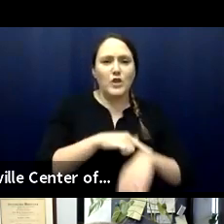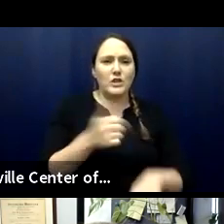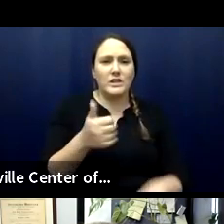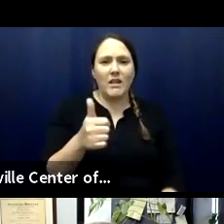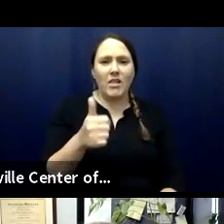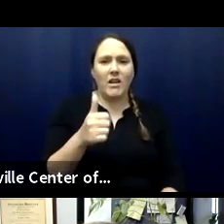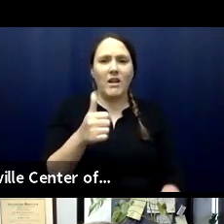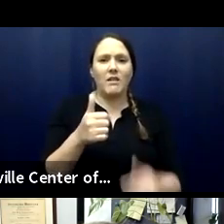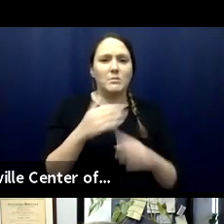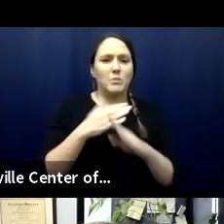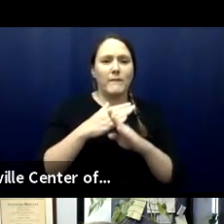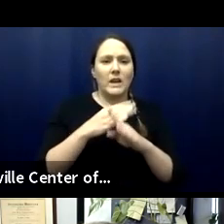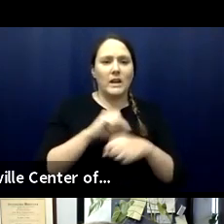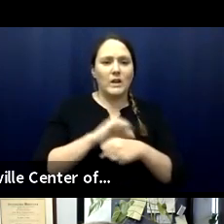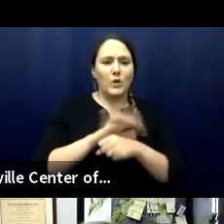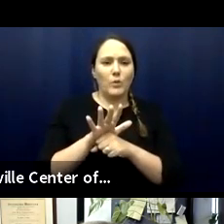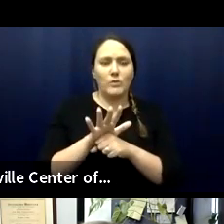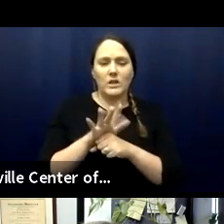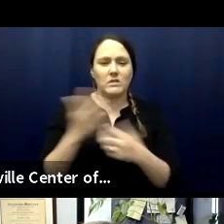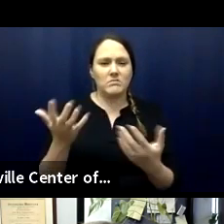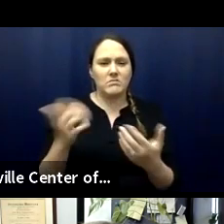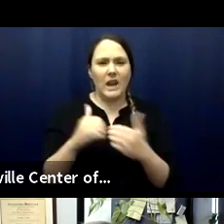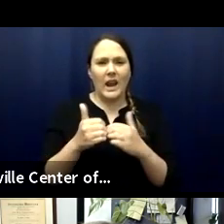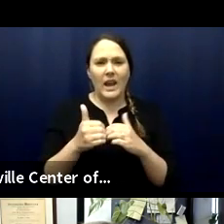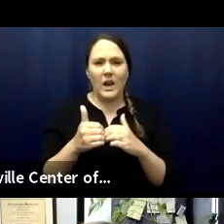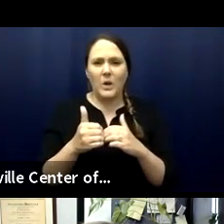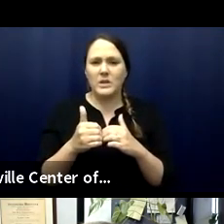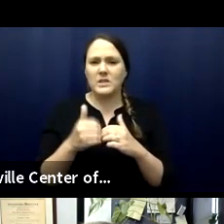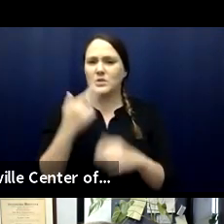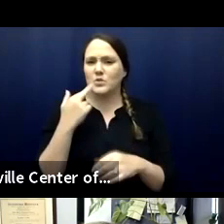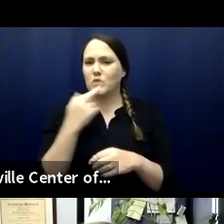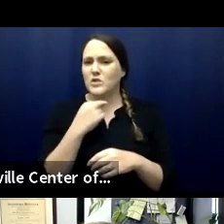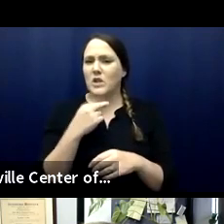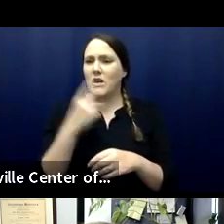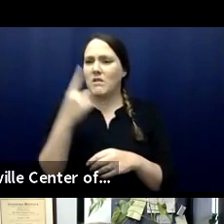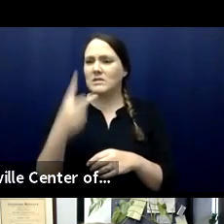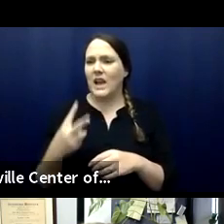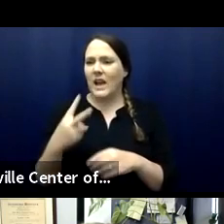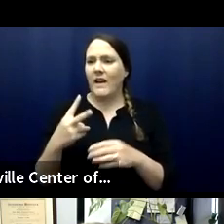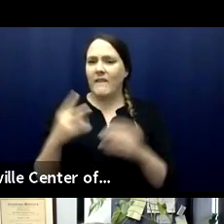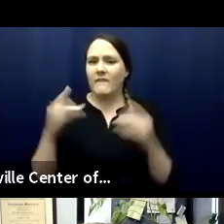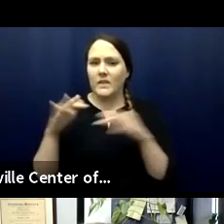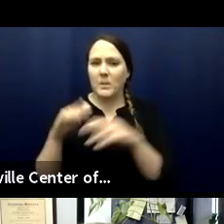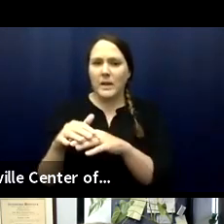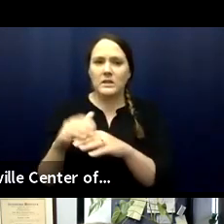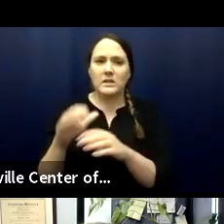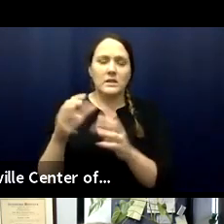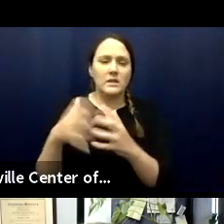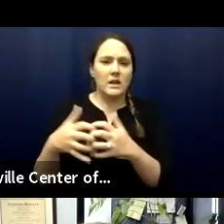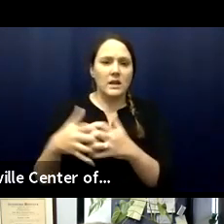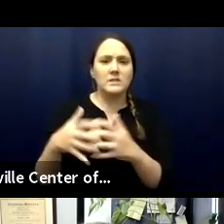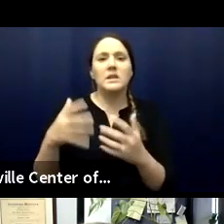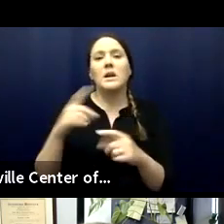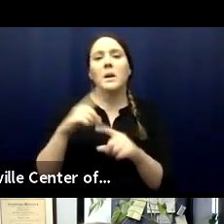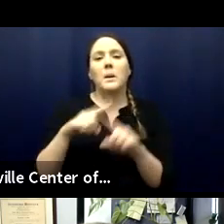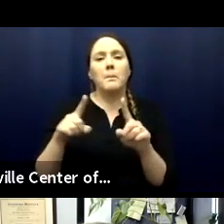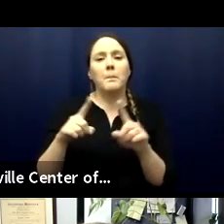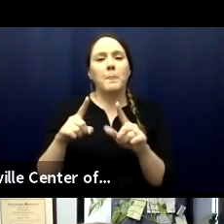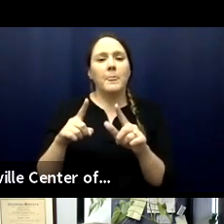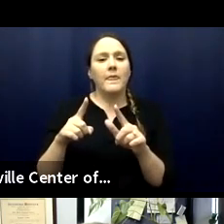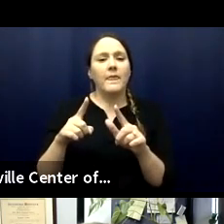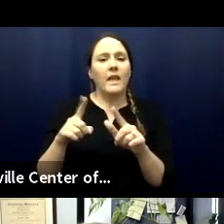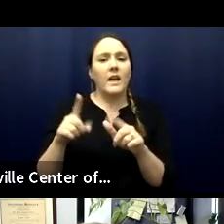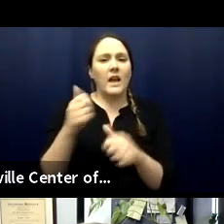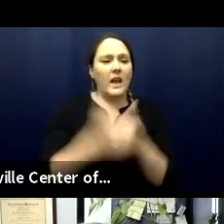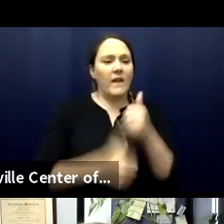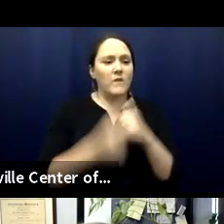COVID? How is putting restaurants at a half capacity, but then on the flip side, having everyone